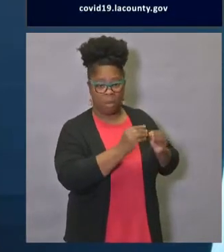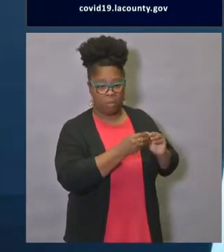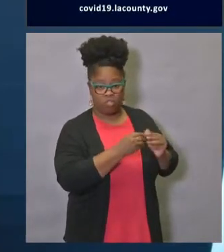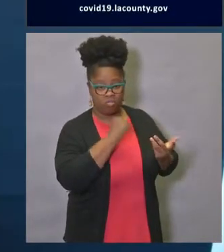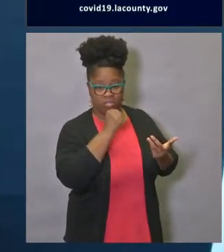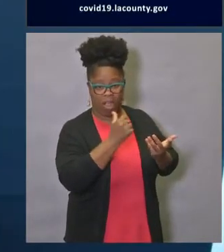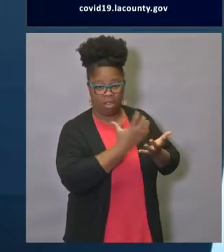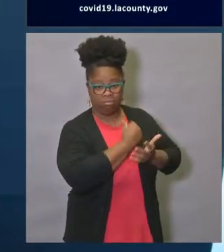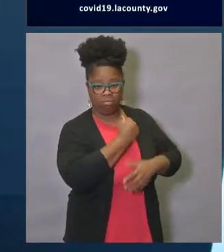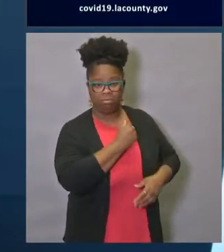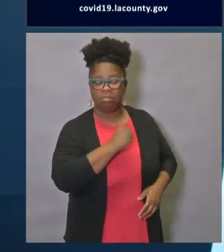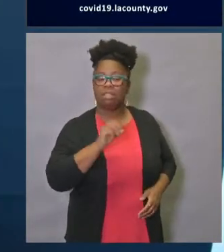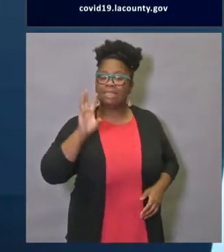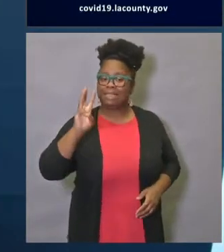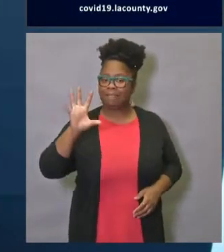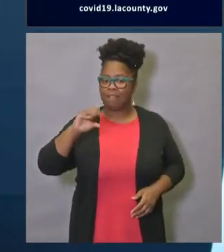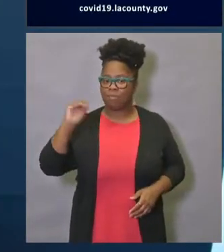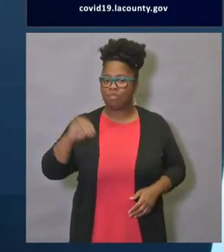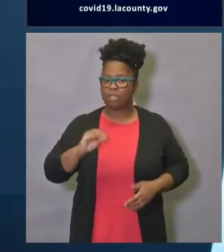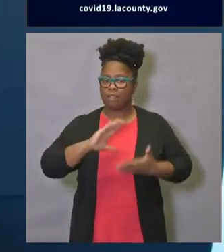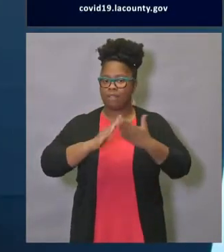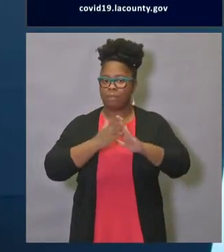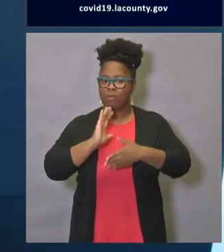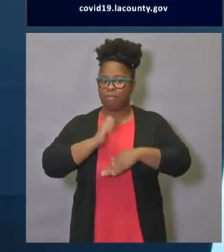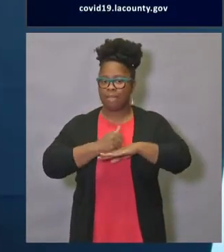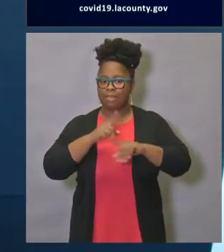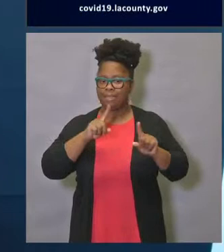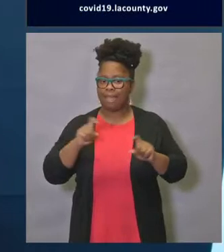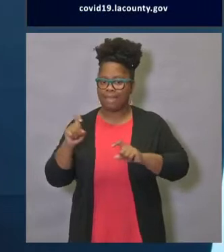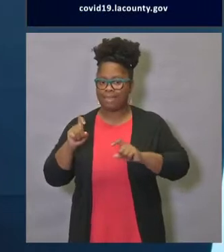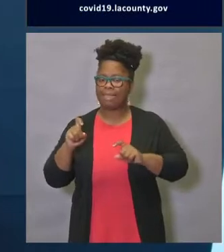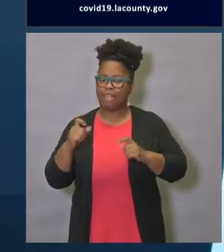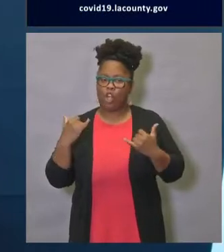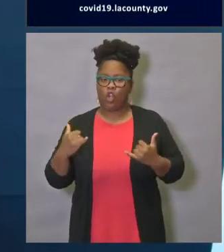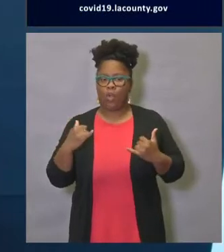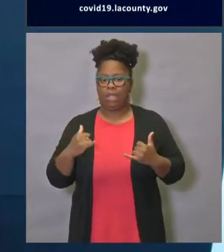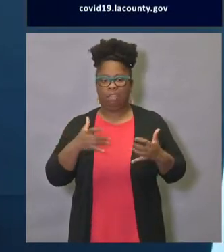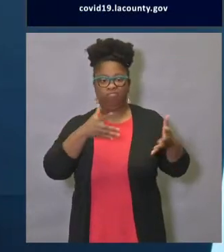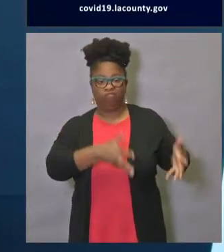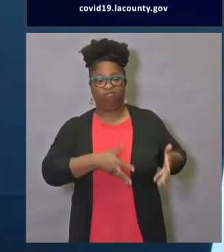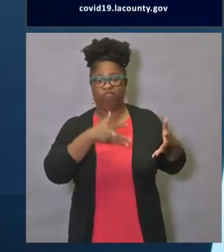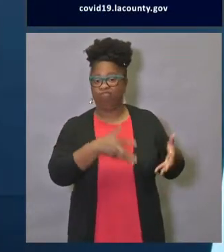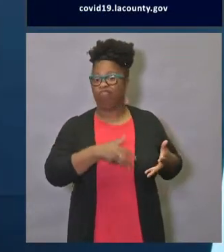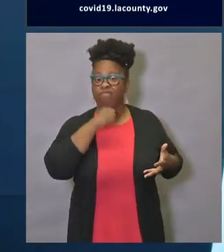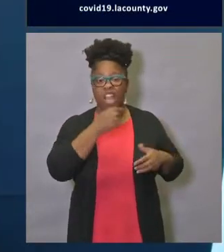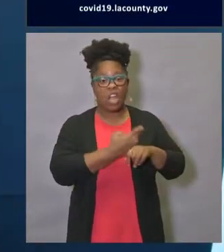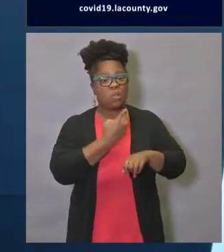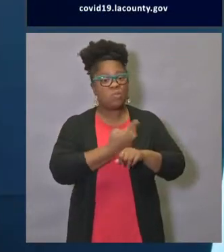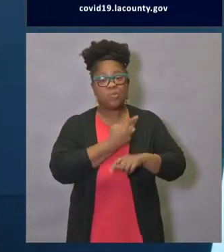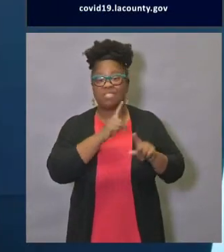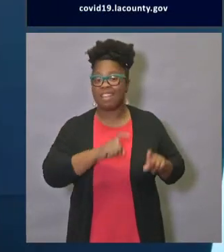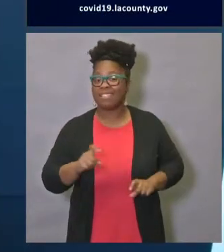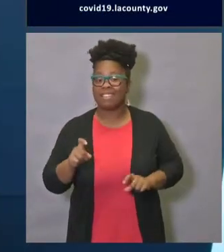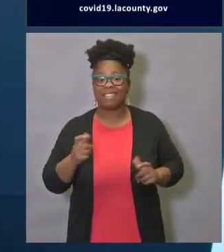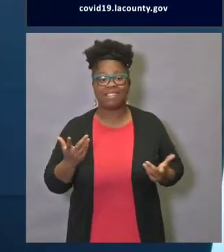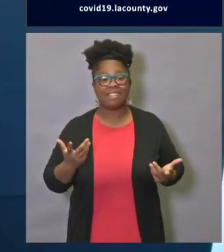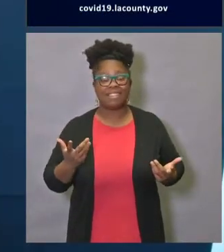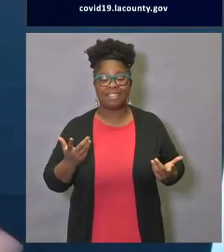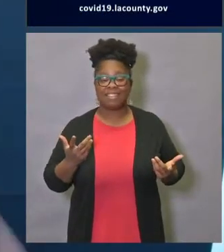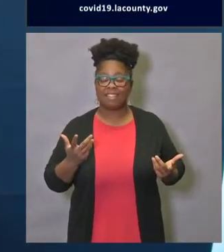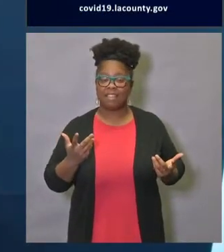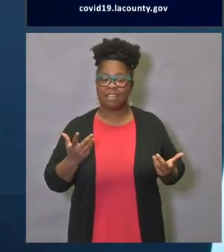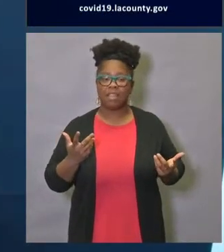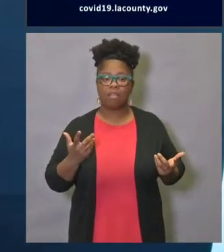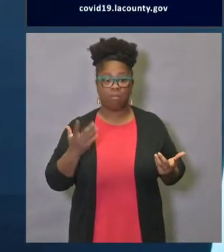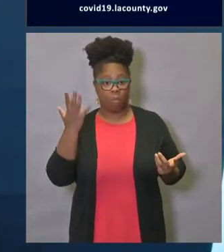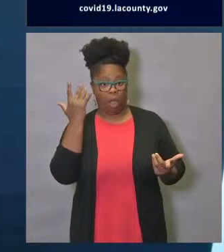over 65% of the community-based testing capacity currently unused. And that's not because of